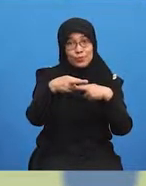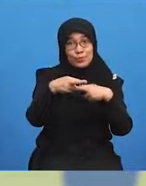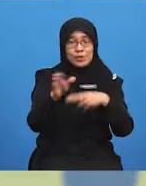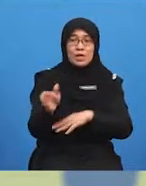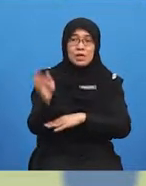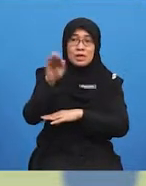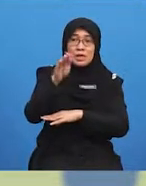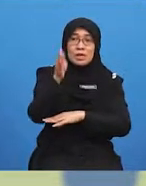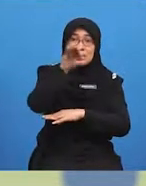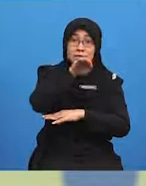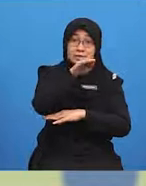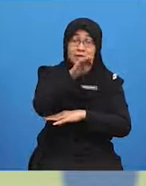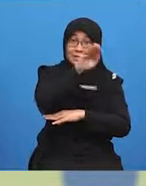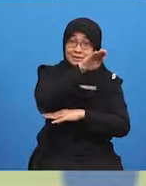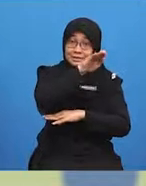stairs,